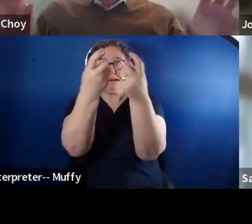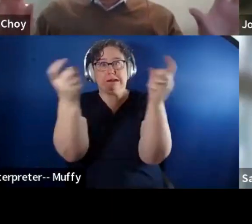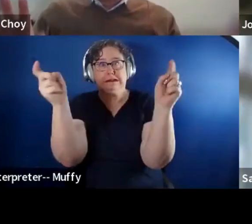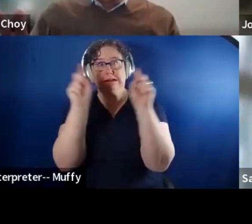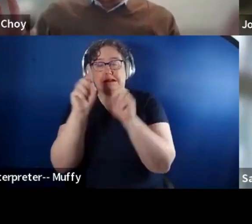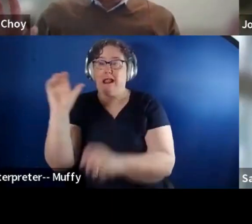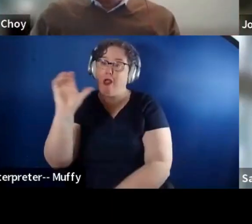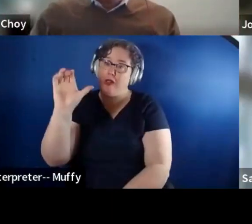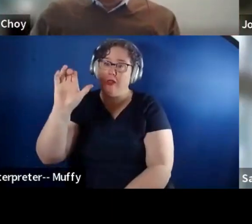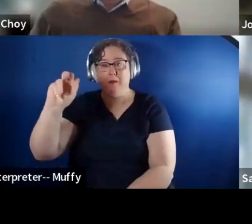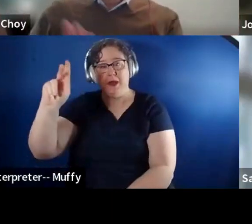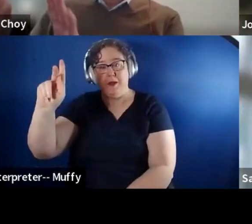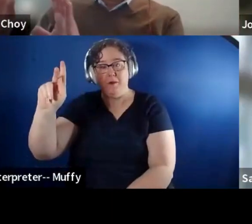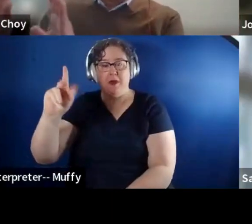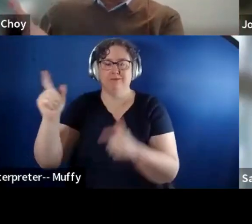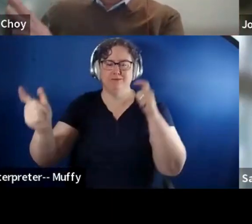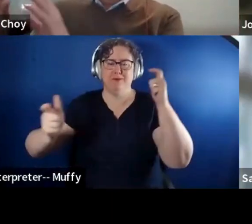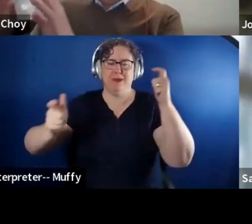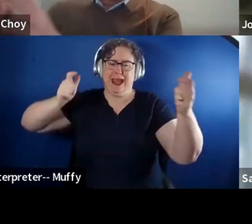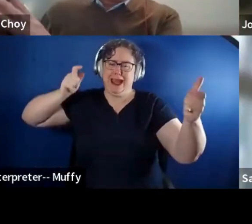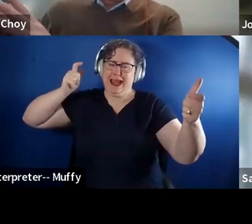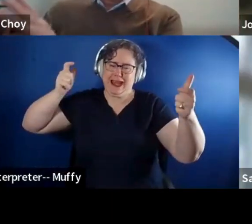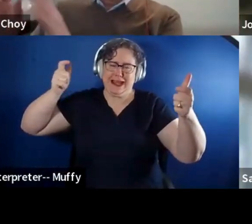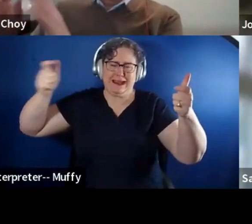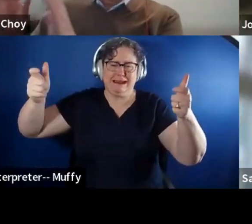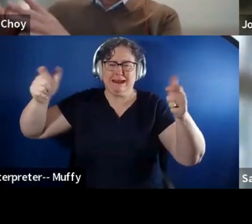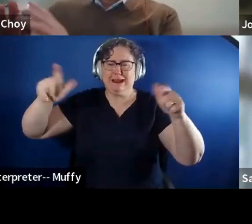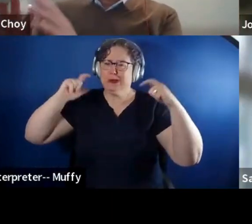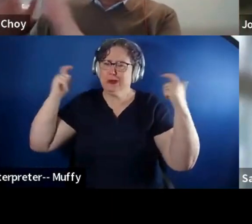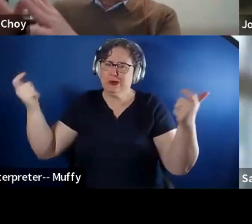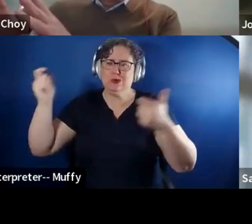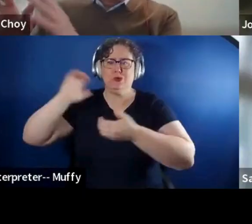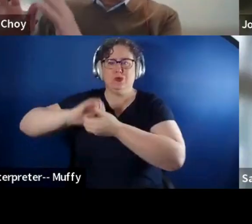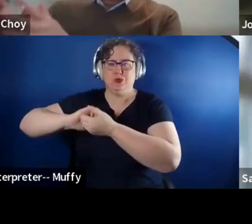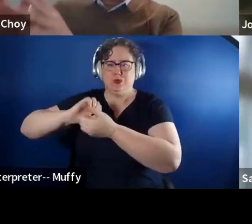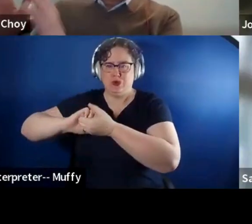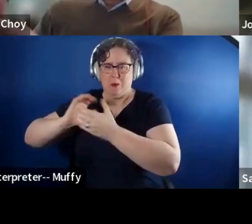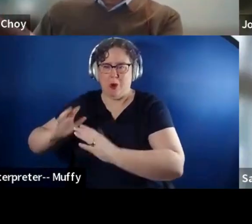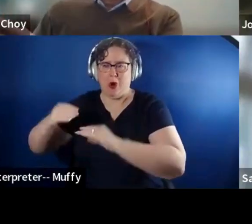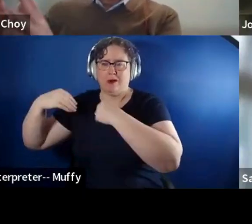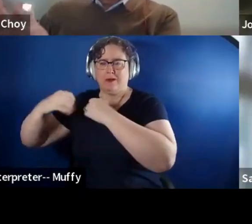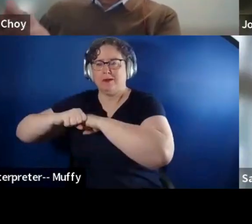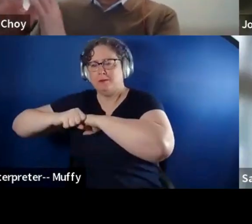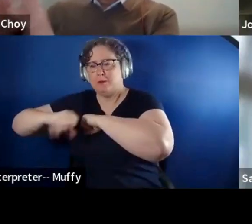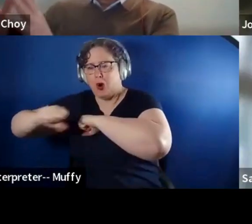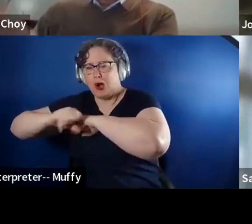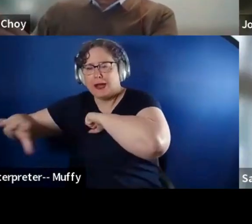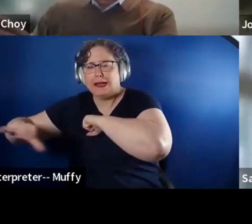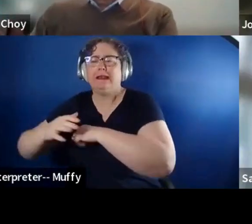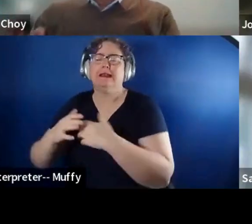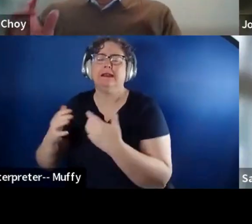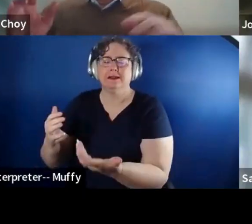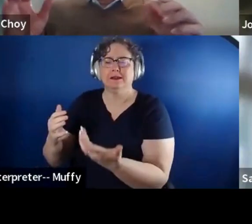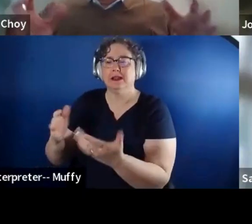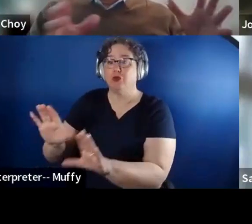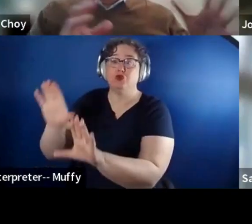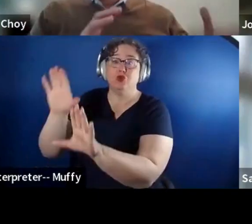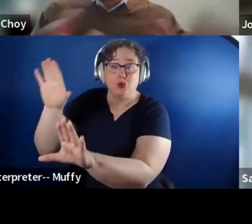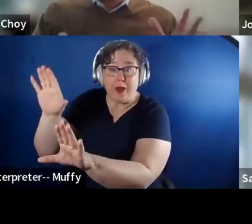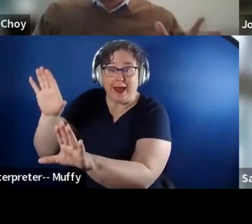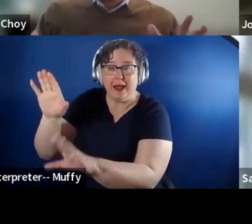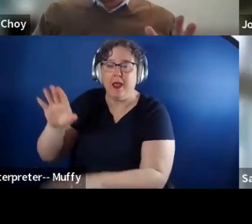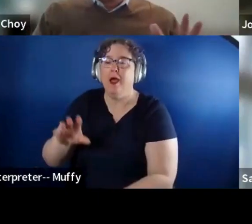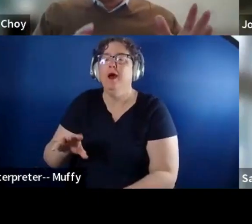So those are some of our major marketing partnerships and our teams, sports teams sponsorships, which are terrific. But I'm talking